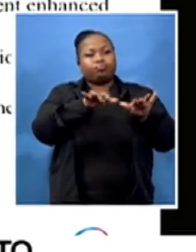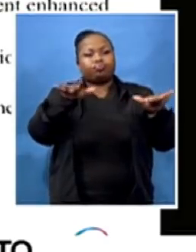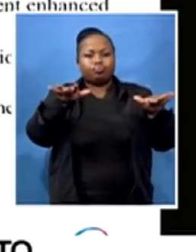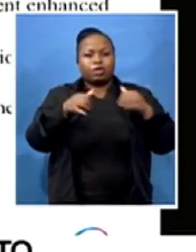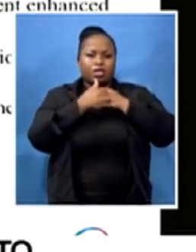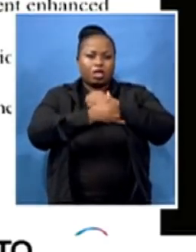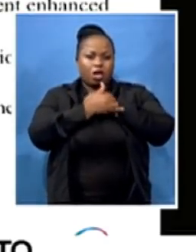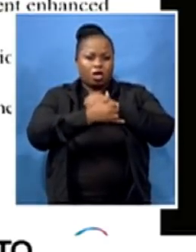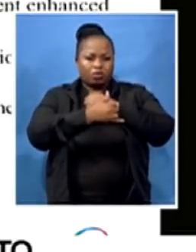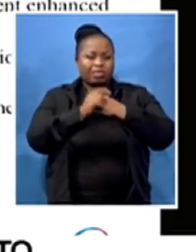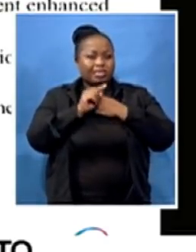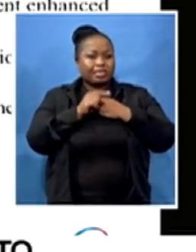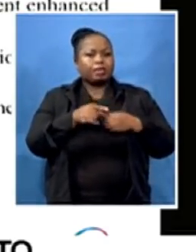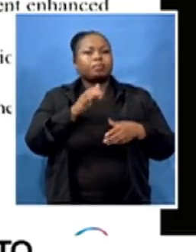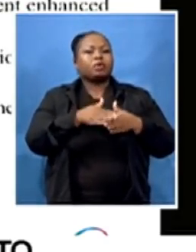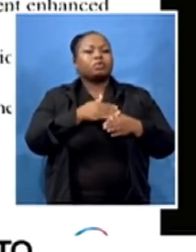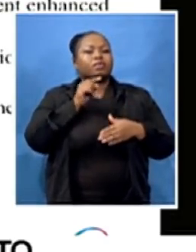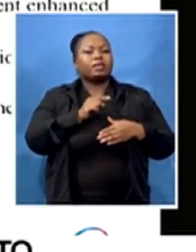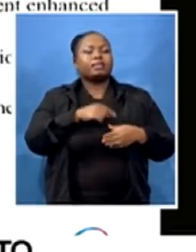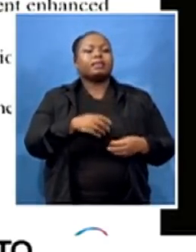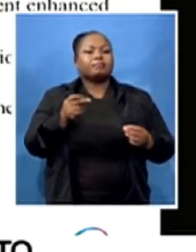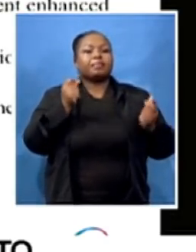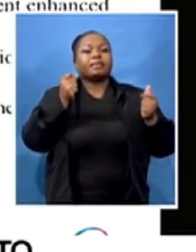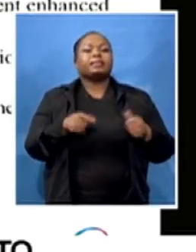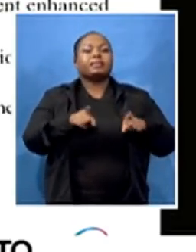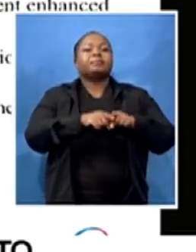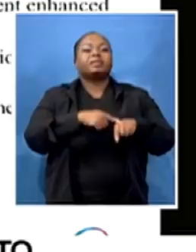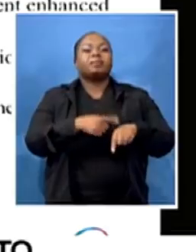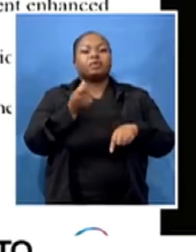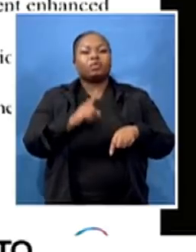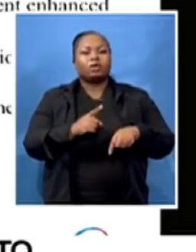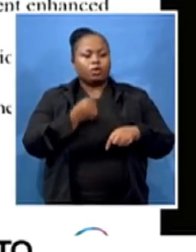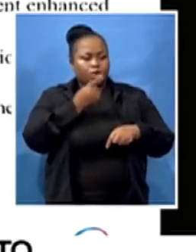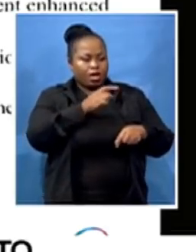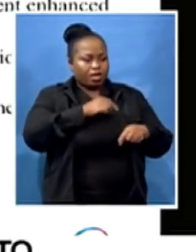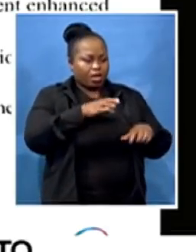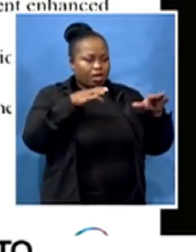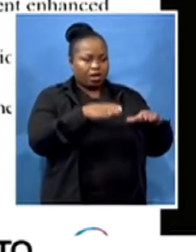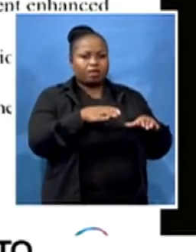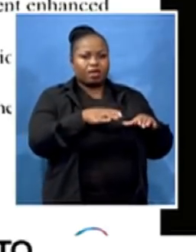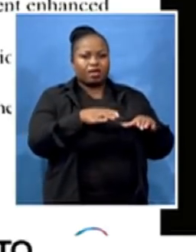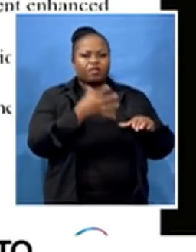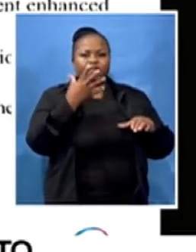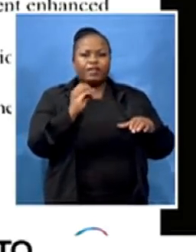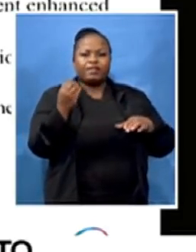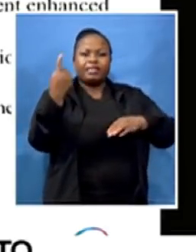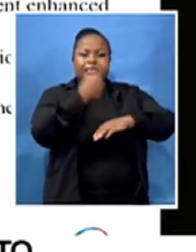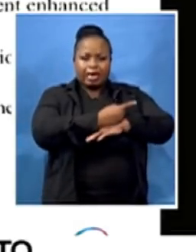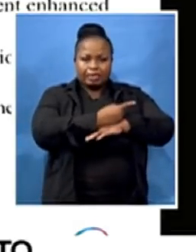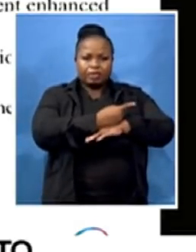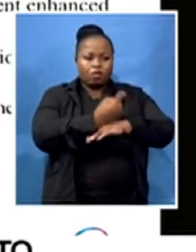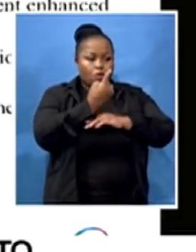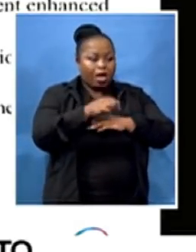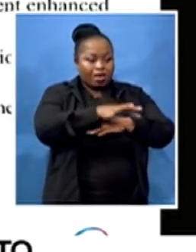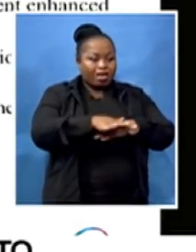to immediately put a lockdown in one area for almost 50 days, where there was no infection for 7